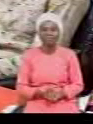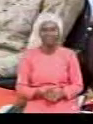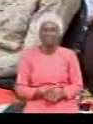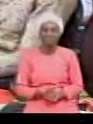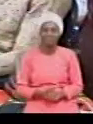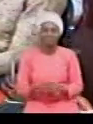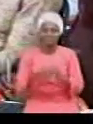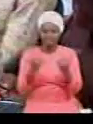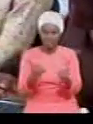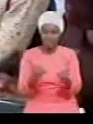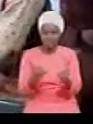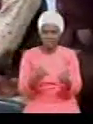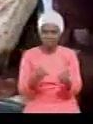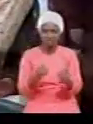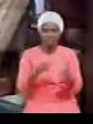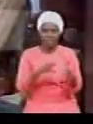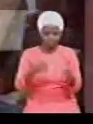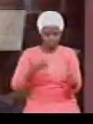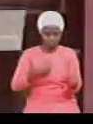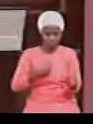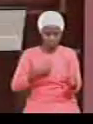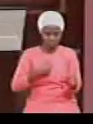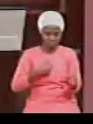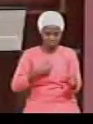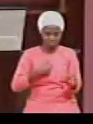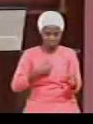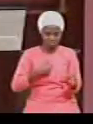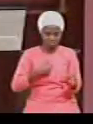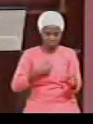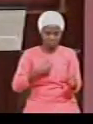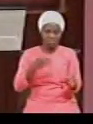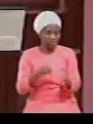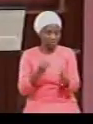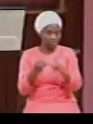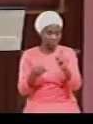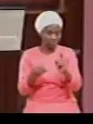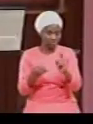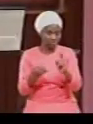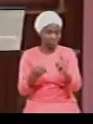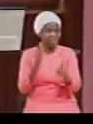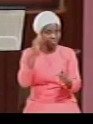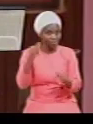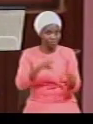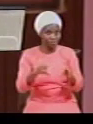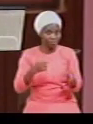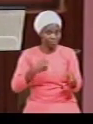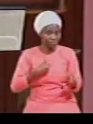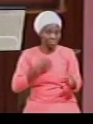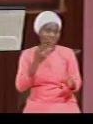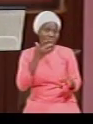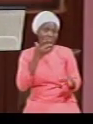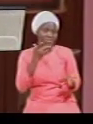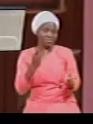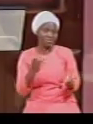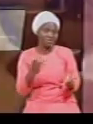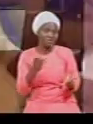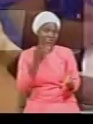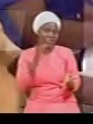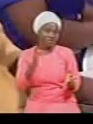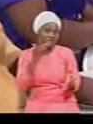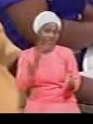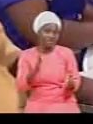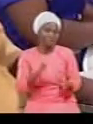Now you do me a favor. Will you? I said, will you do me a favor? Will you?